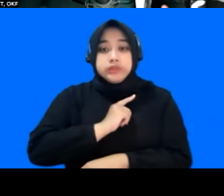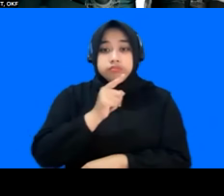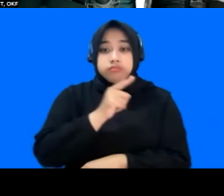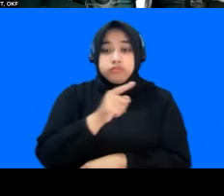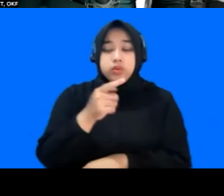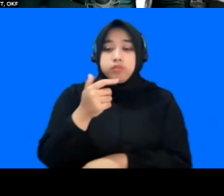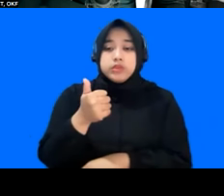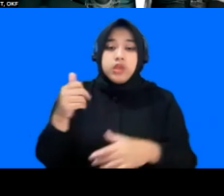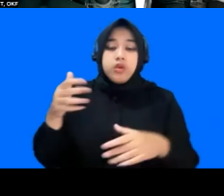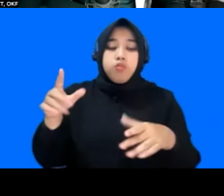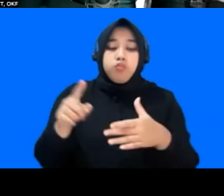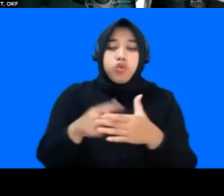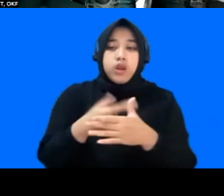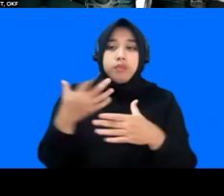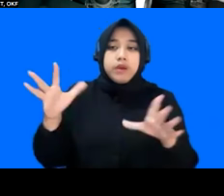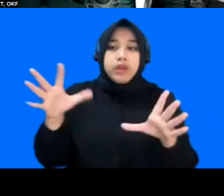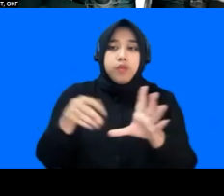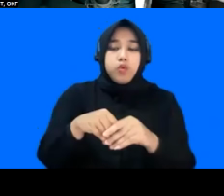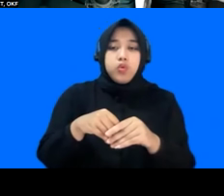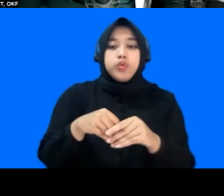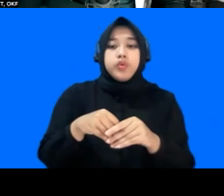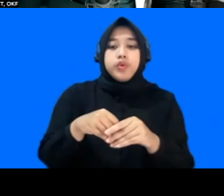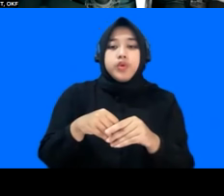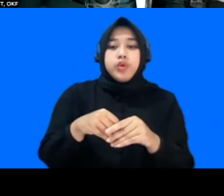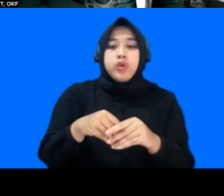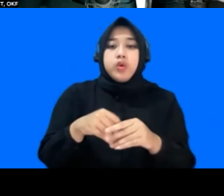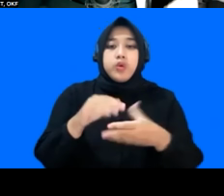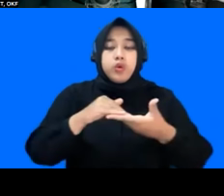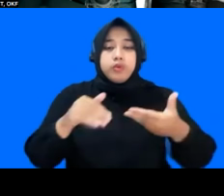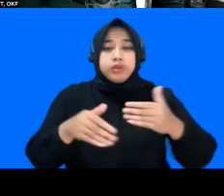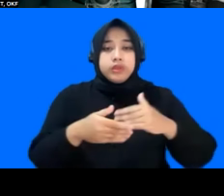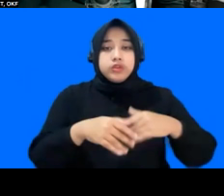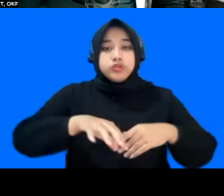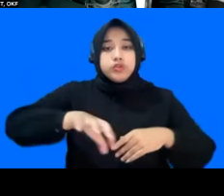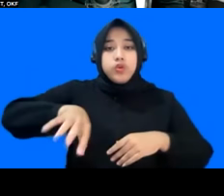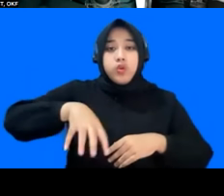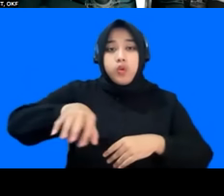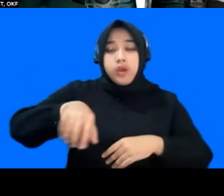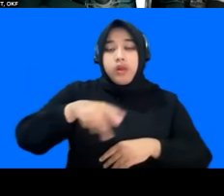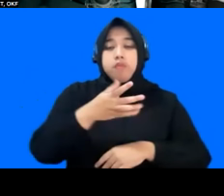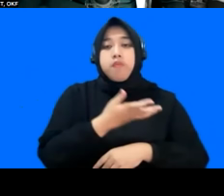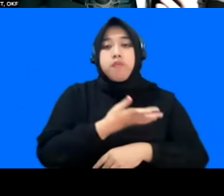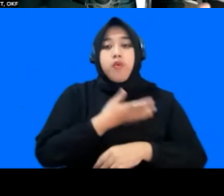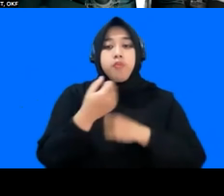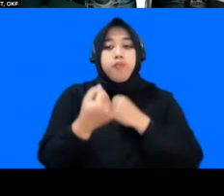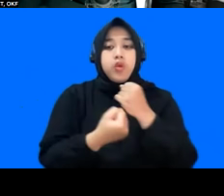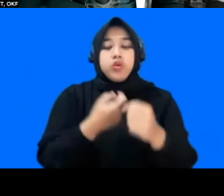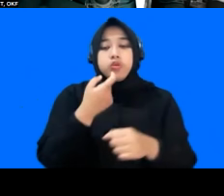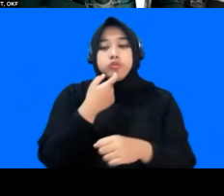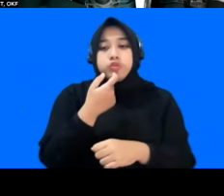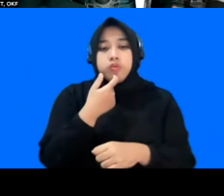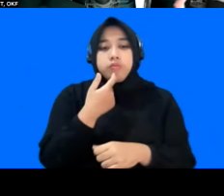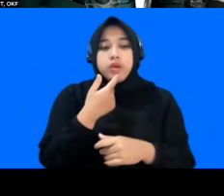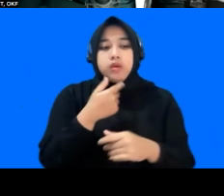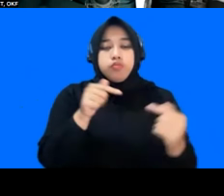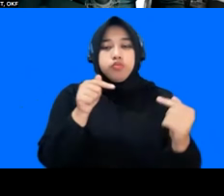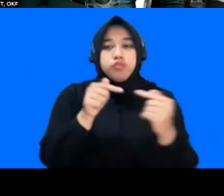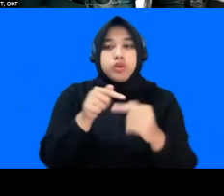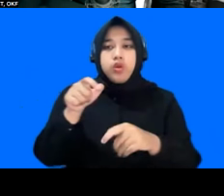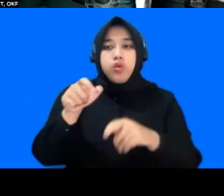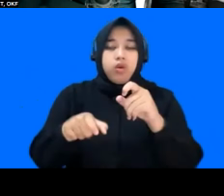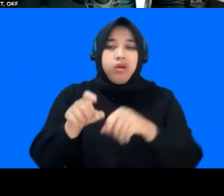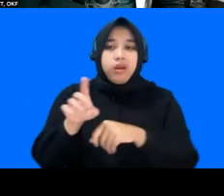and inclusive communities. We've tried doing that in Smart City. Engage with people, because the more people are aware, the stronger the